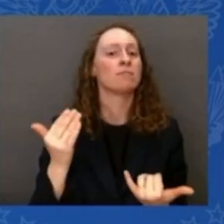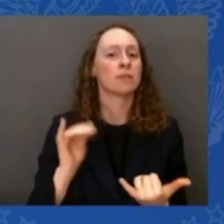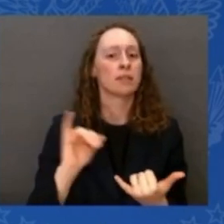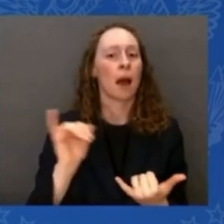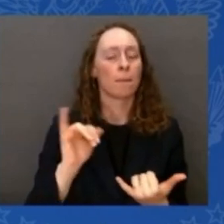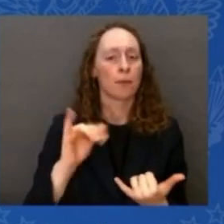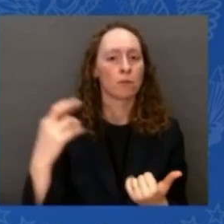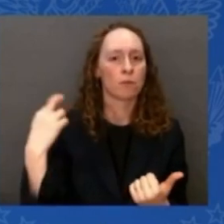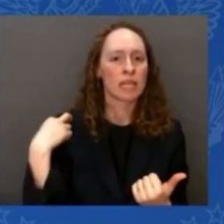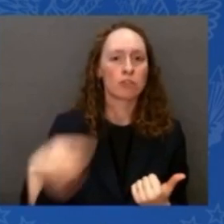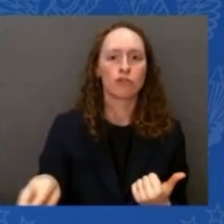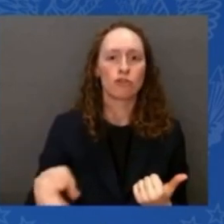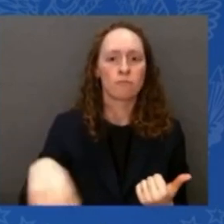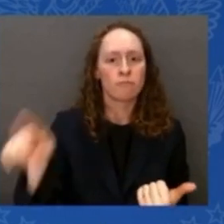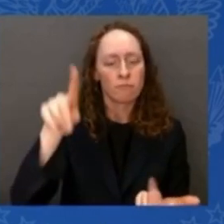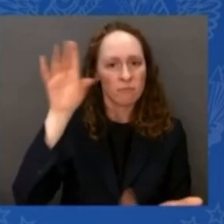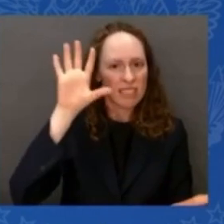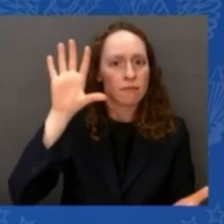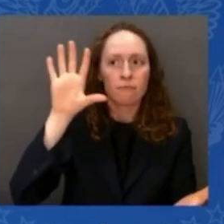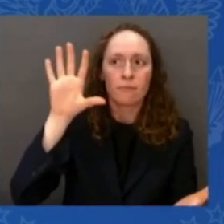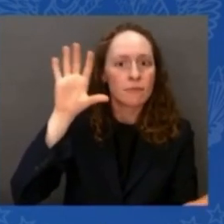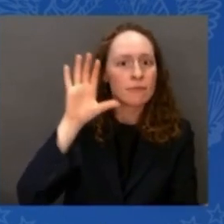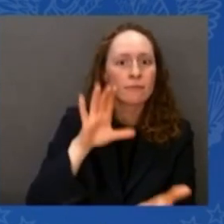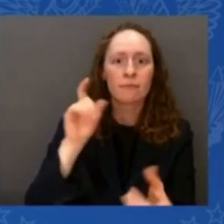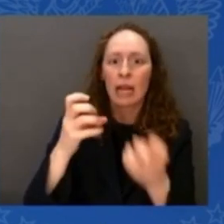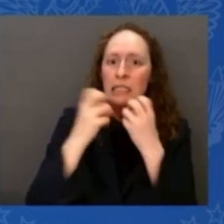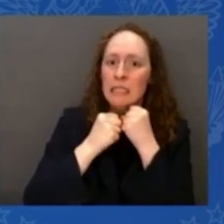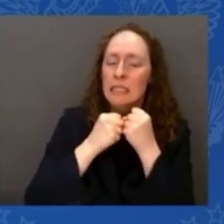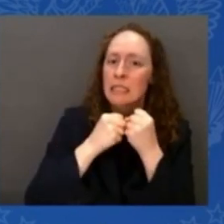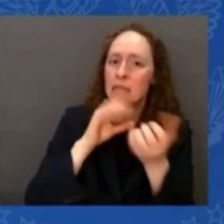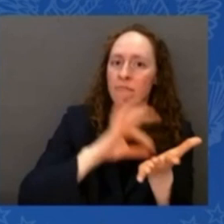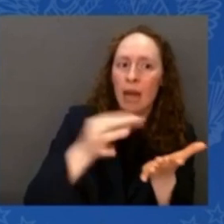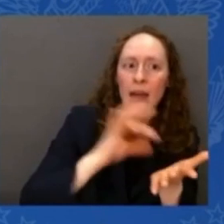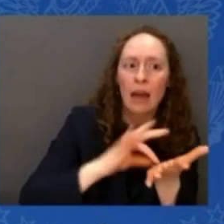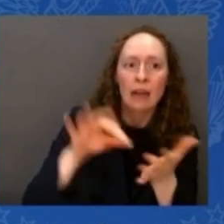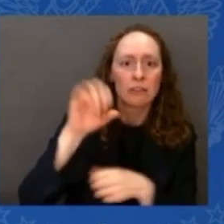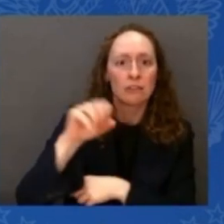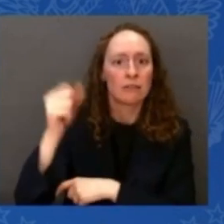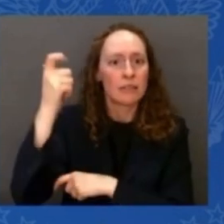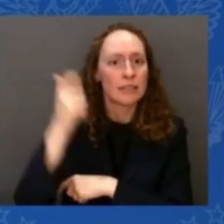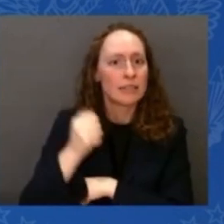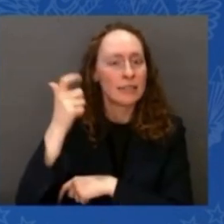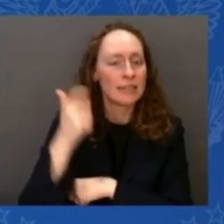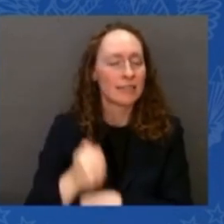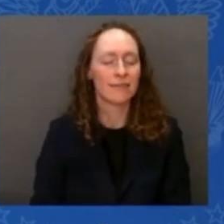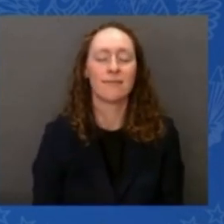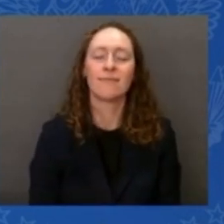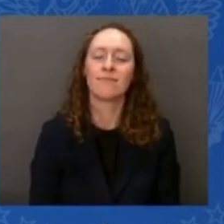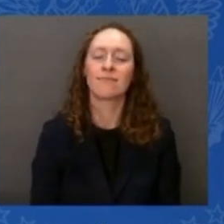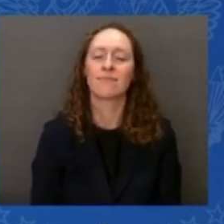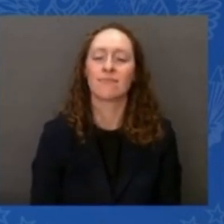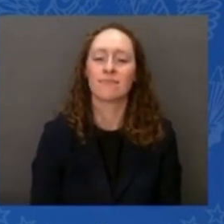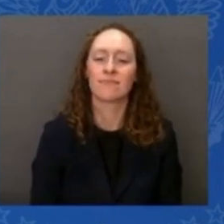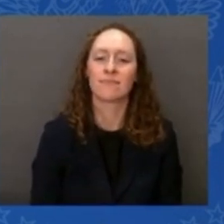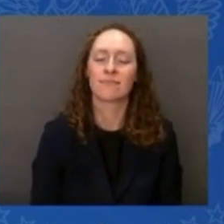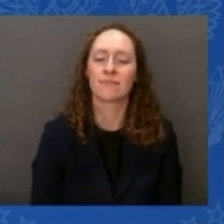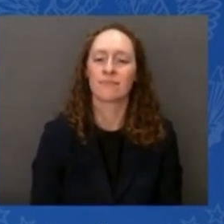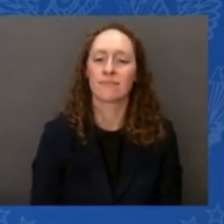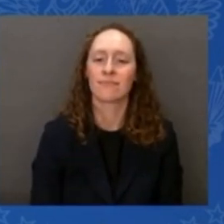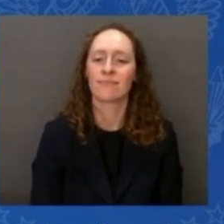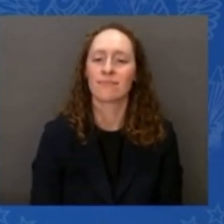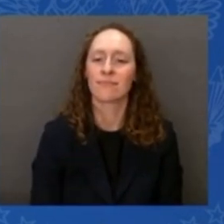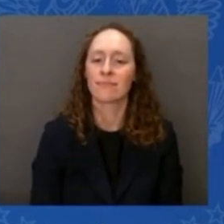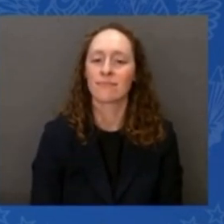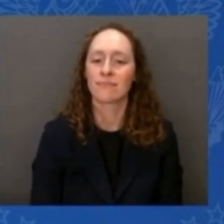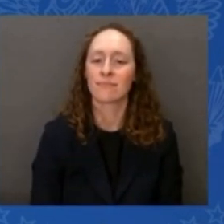aside. But I'll believe it when I see it. For example, Senator Rick Scott of Florida, the guy's been saying for a year,